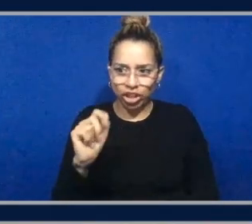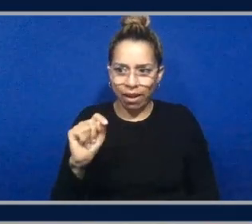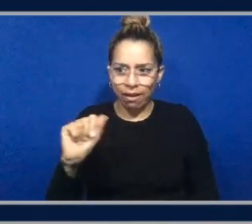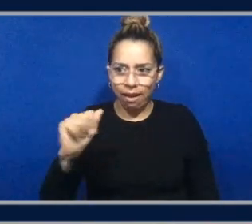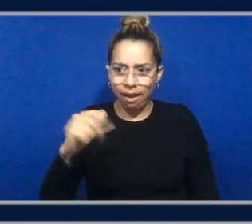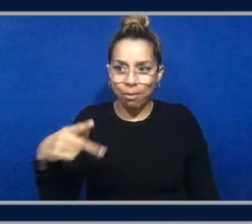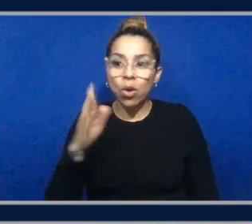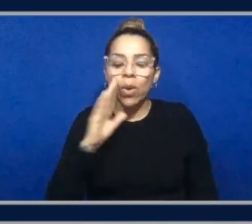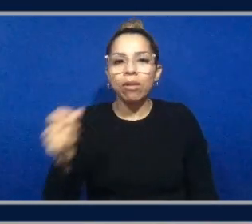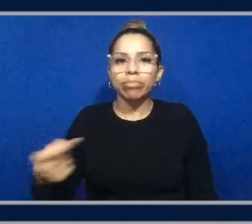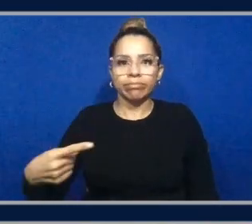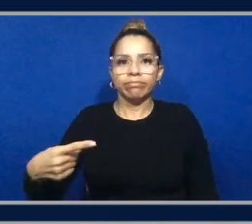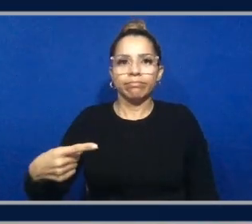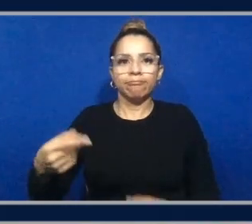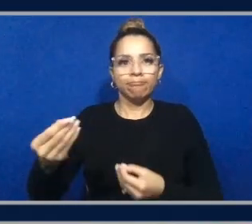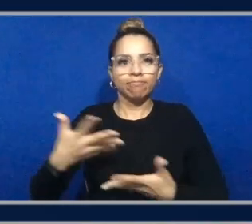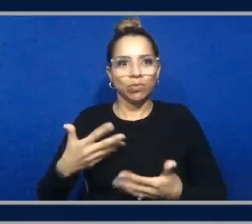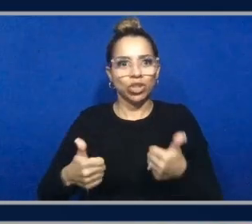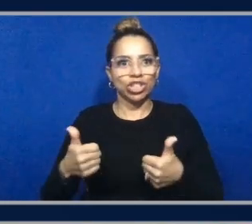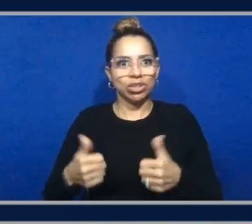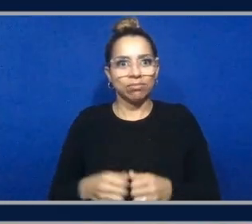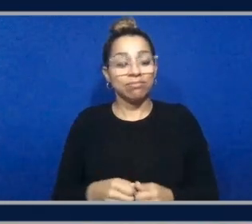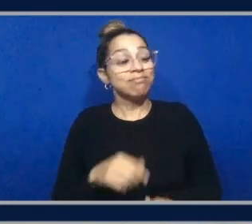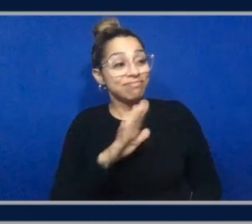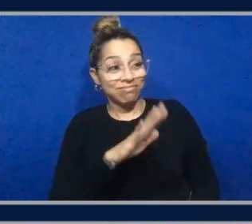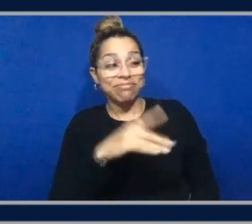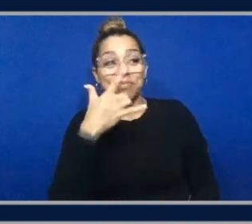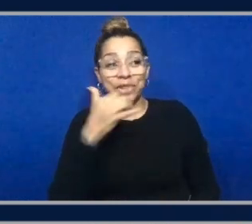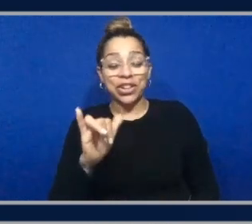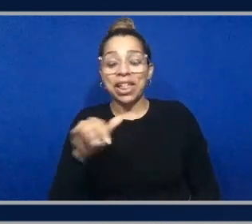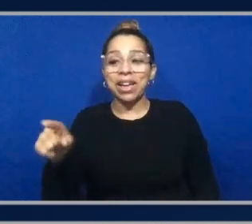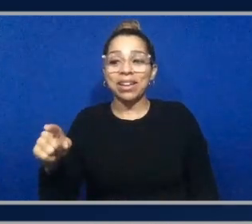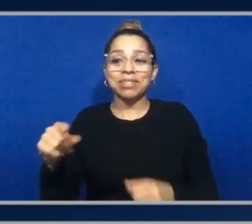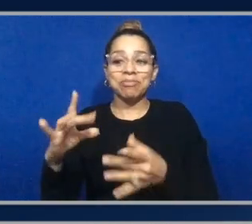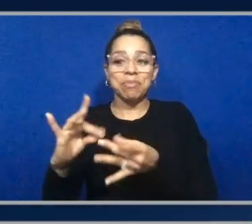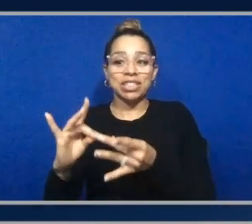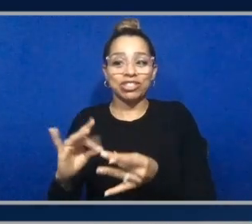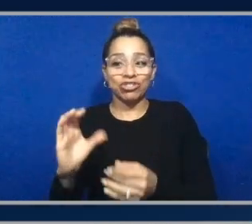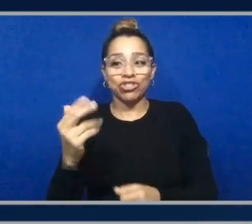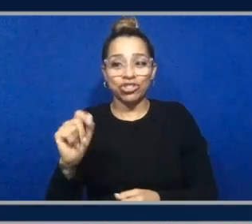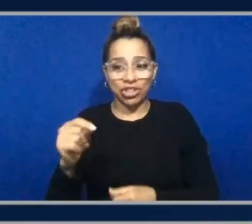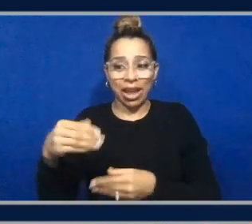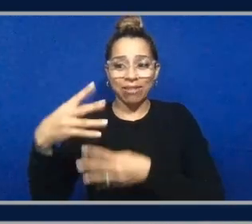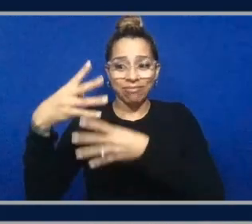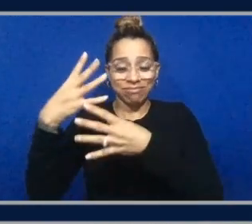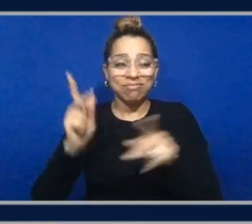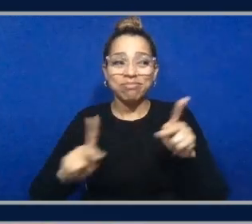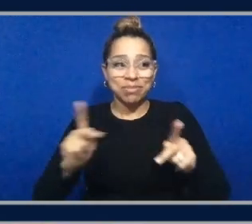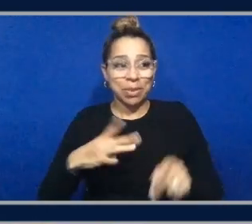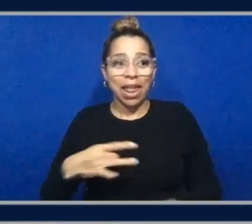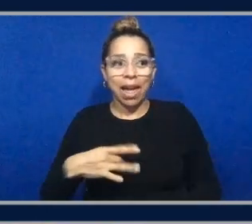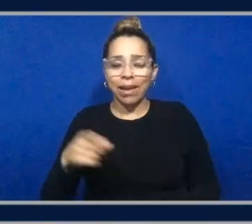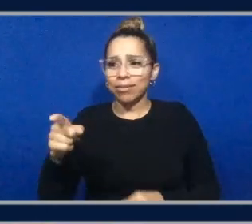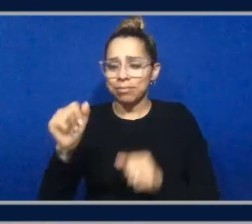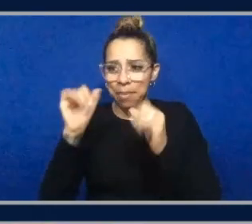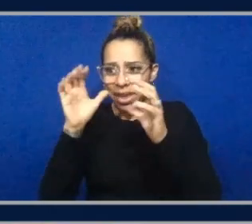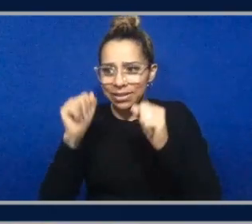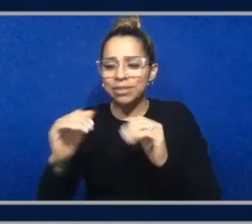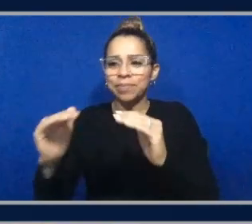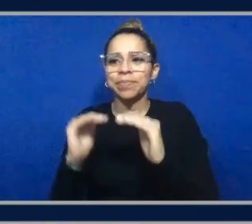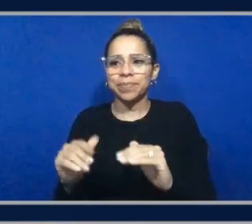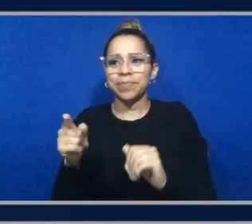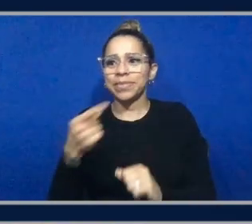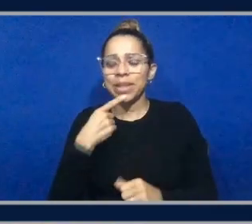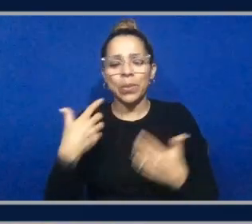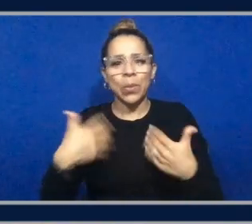I have to let you guys know, it looks like chat is really liking this. I'm hearing some people saying amazing. That's from Robert Tables. JShell13 says, wow, this visual ETL